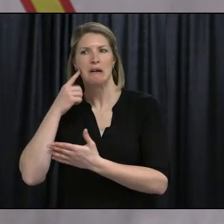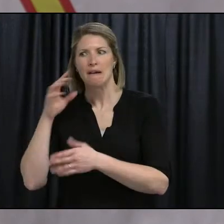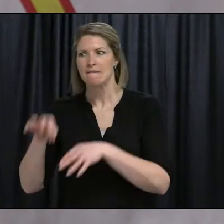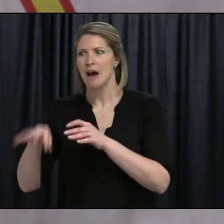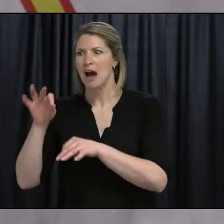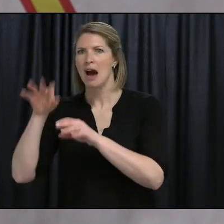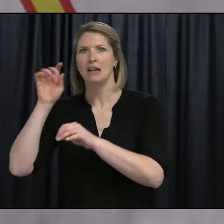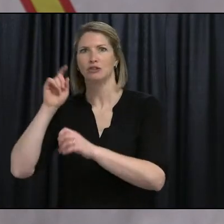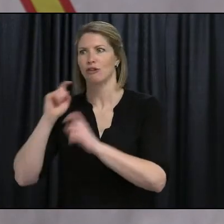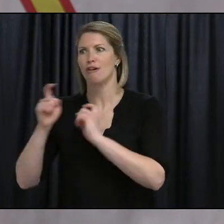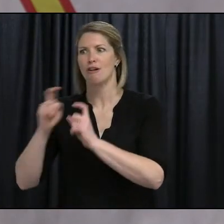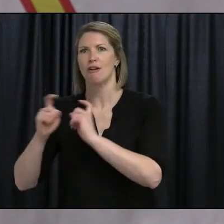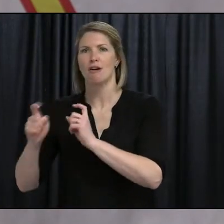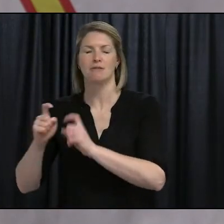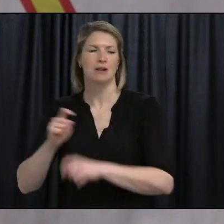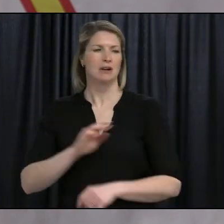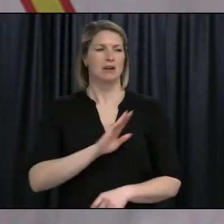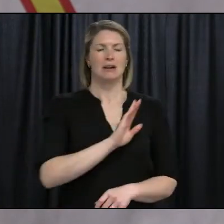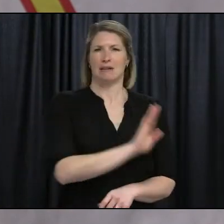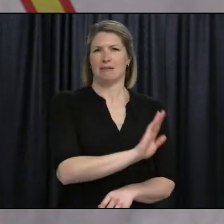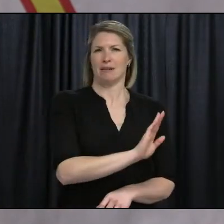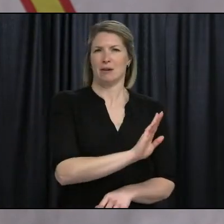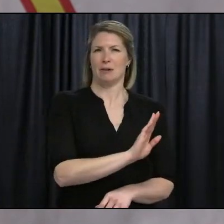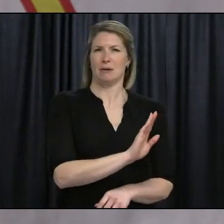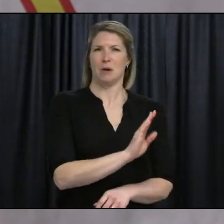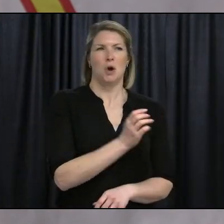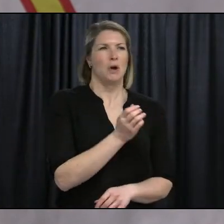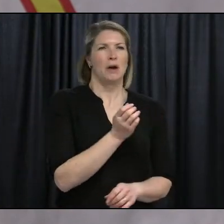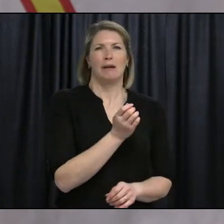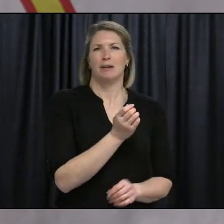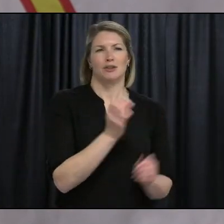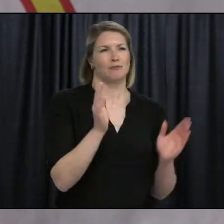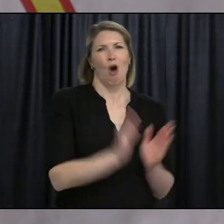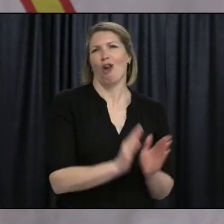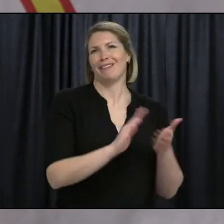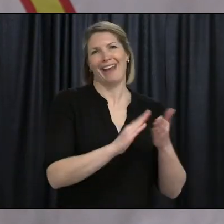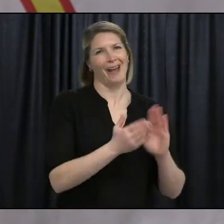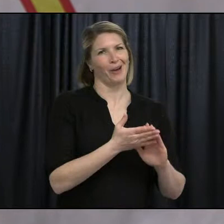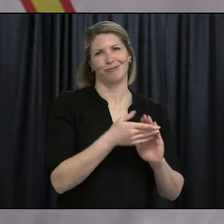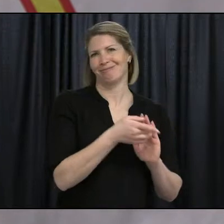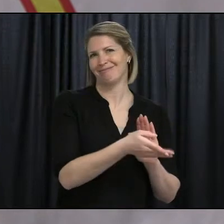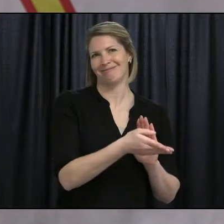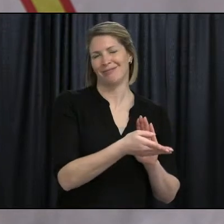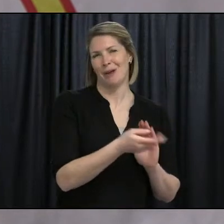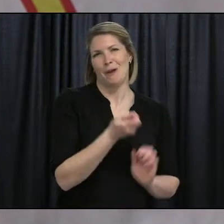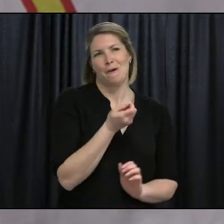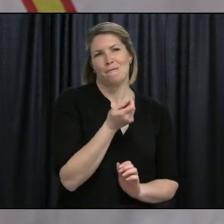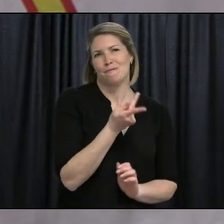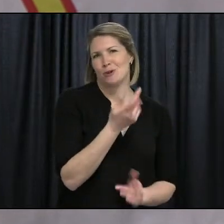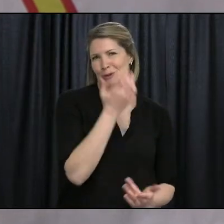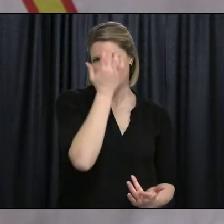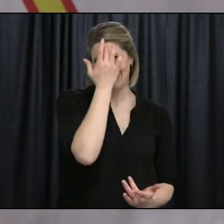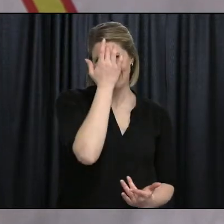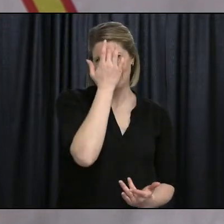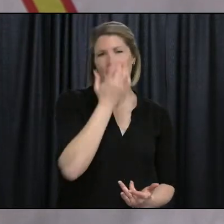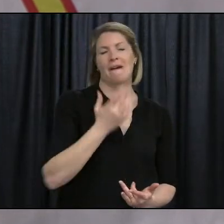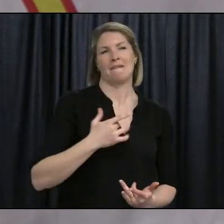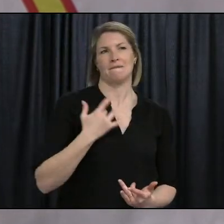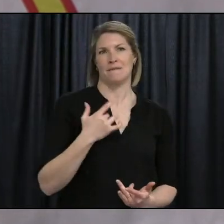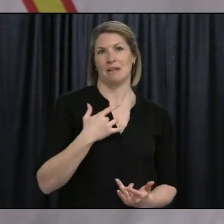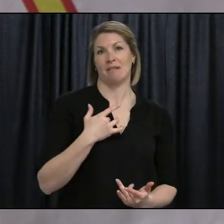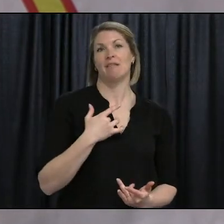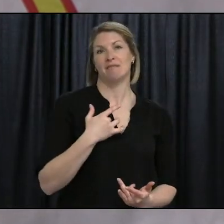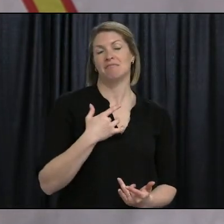really. Whereas this, we have much fewer cases, and so we think, we can, and it's a